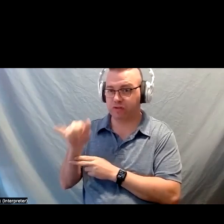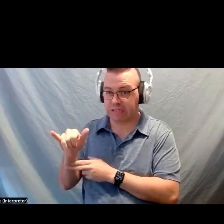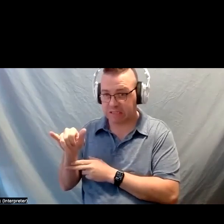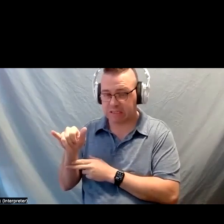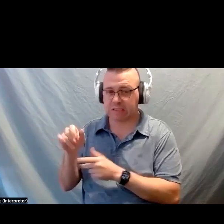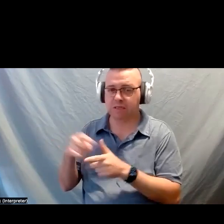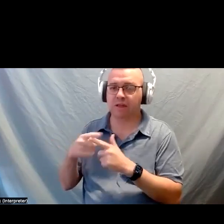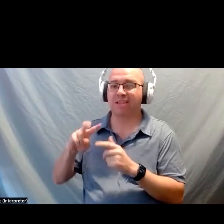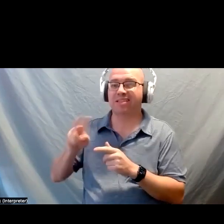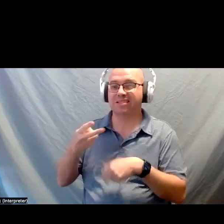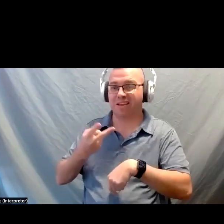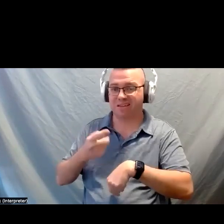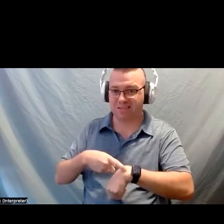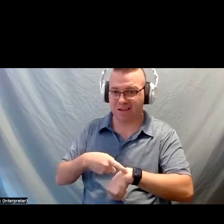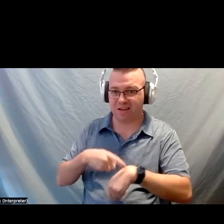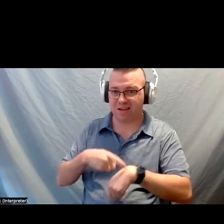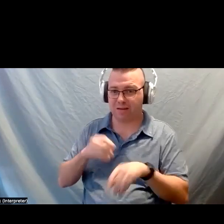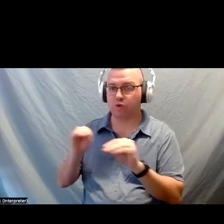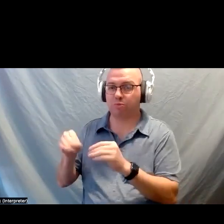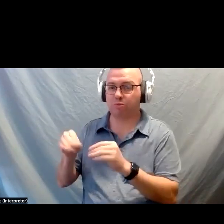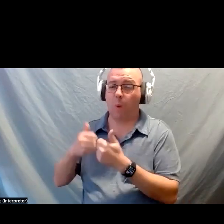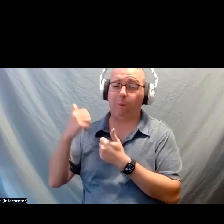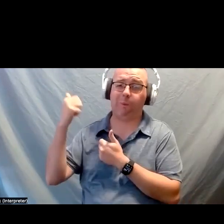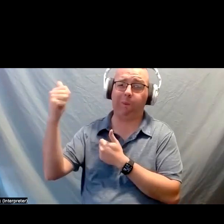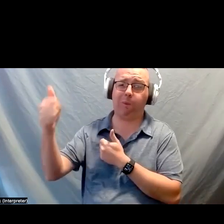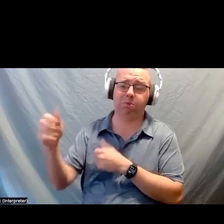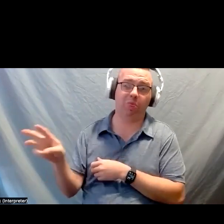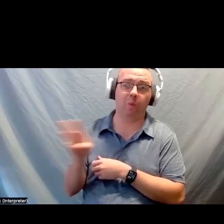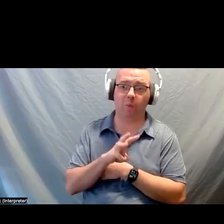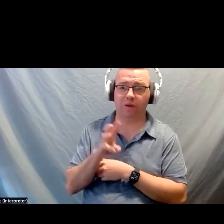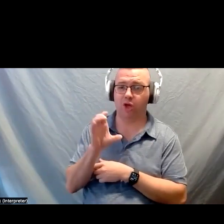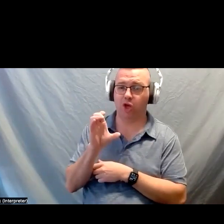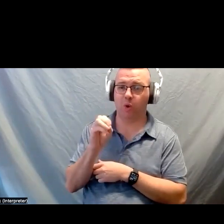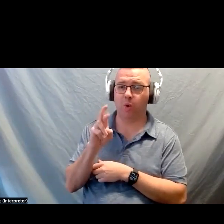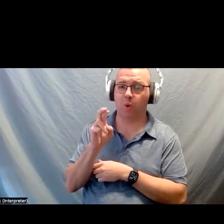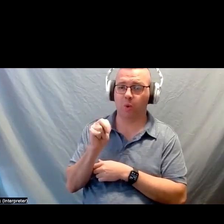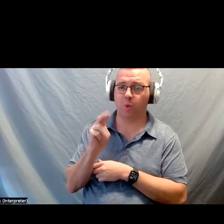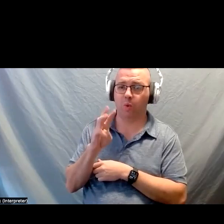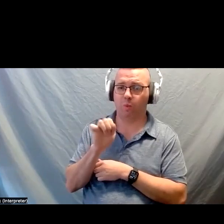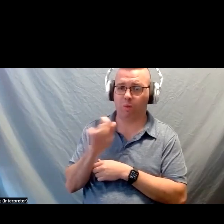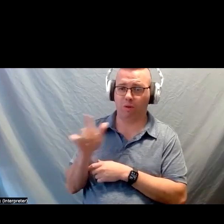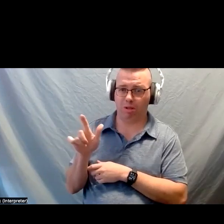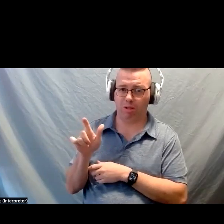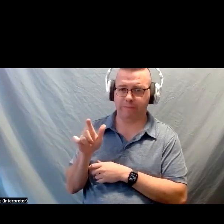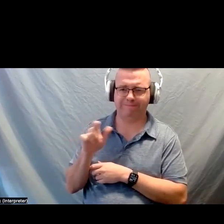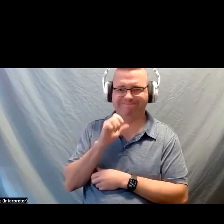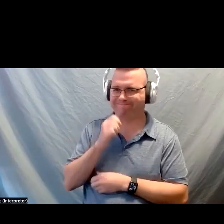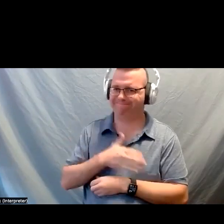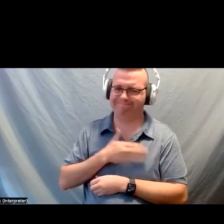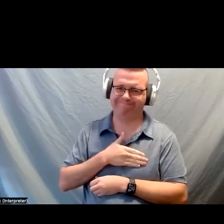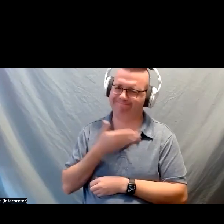a second move, she was sent off way to the west of England, to Cornwall, where she was very